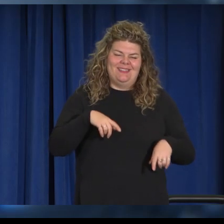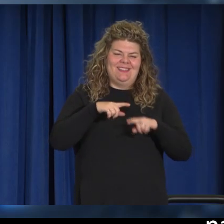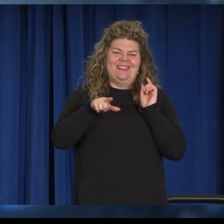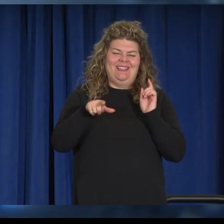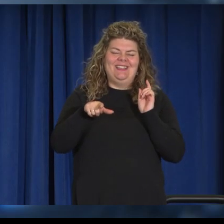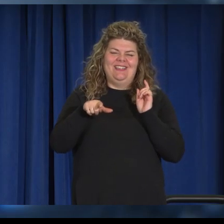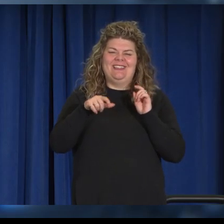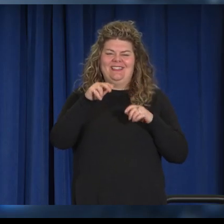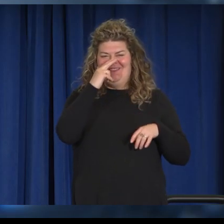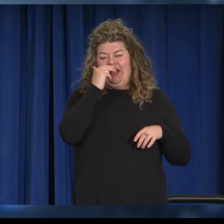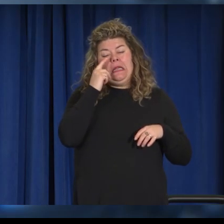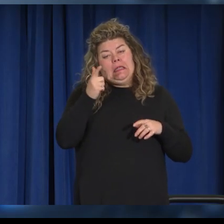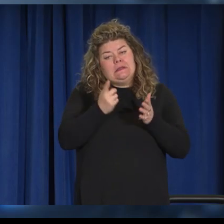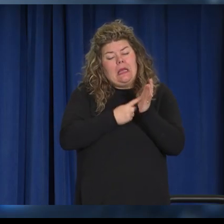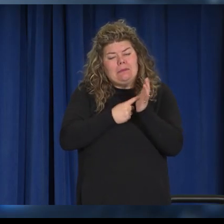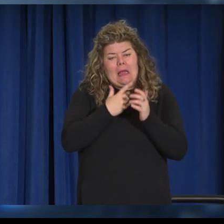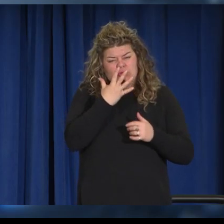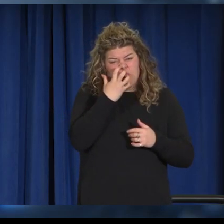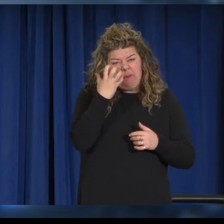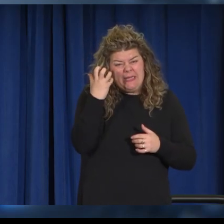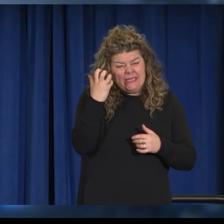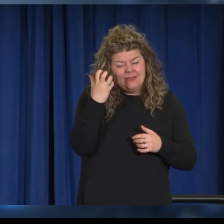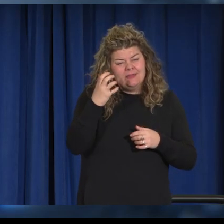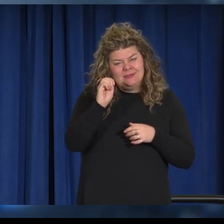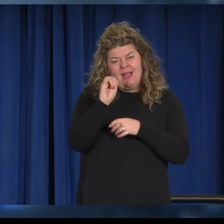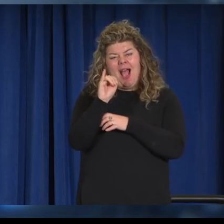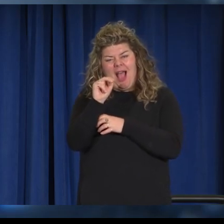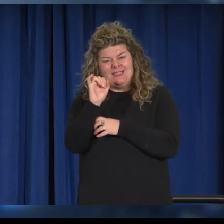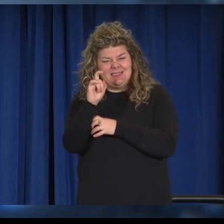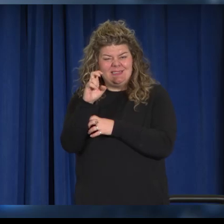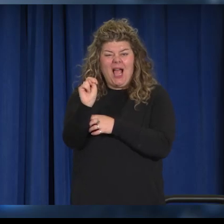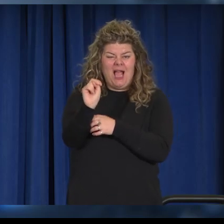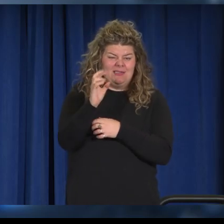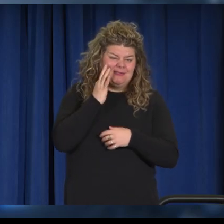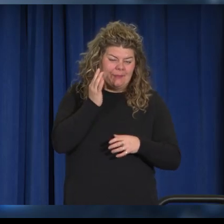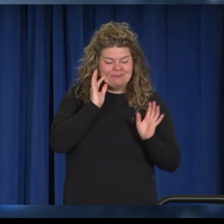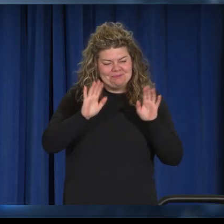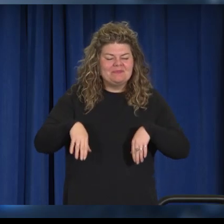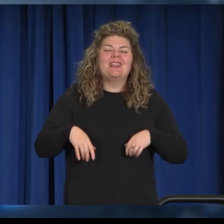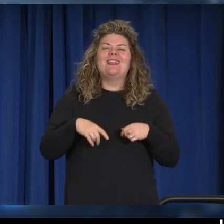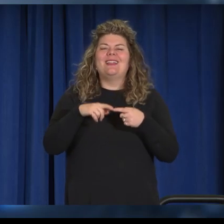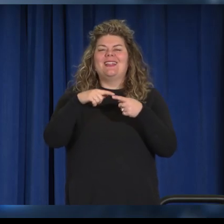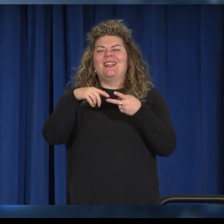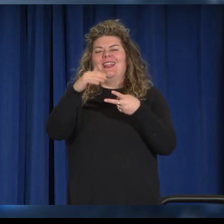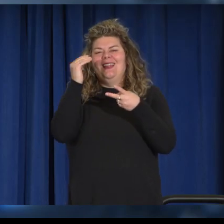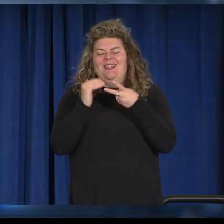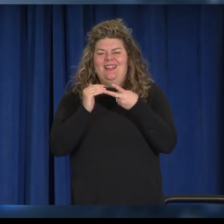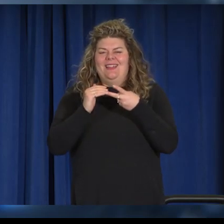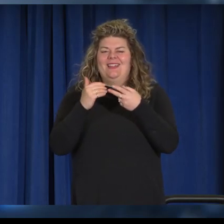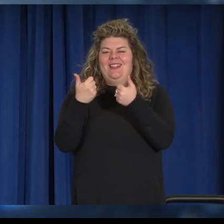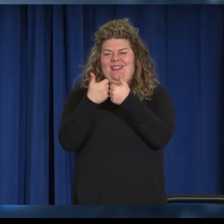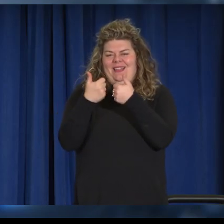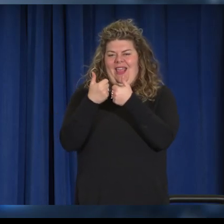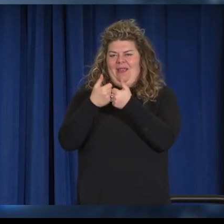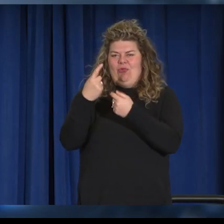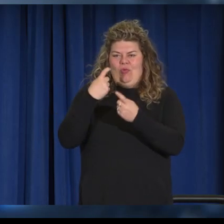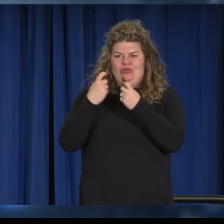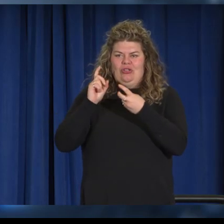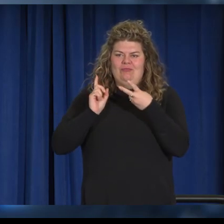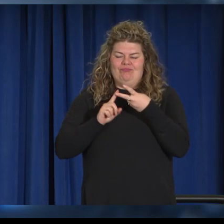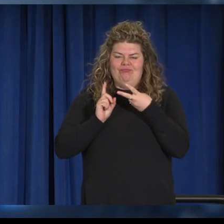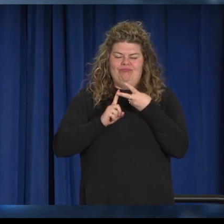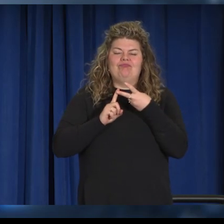side. He can be quite grumpy, our cat Einstein. The second question around the games, we, as part of